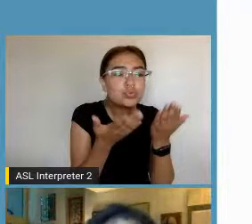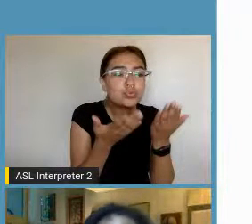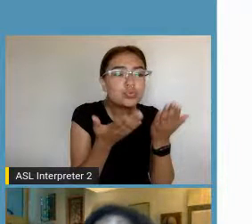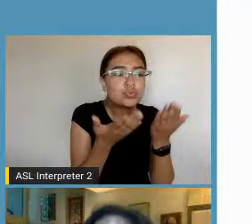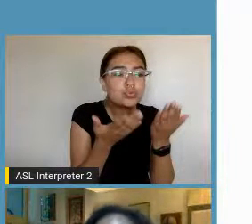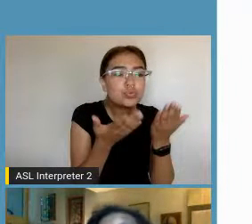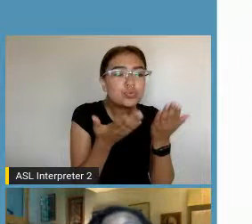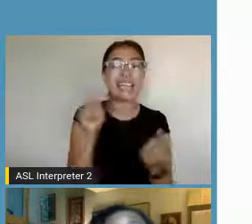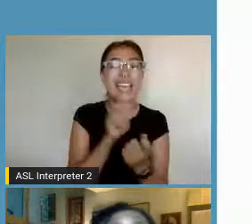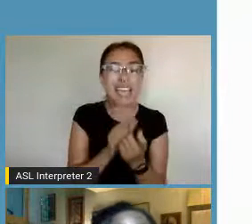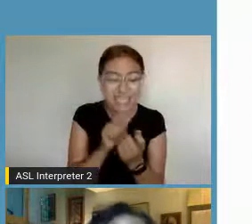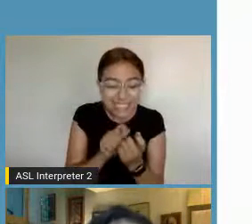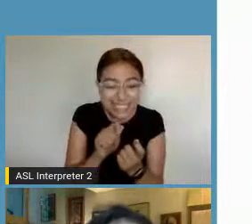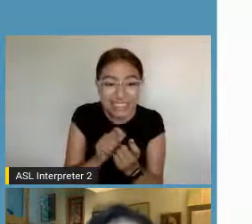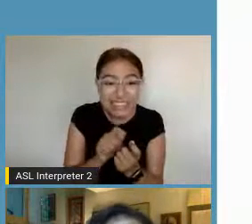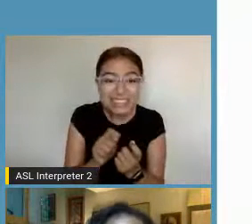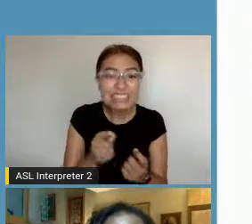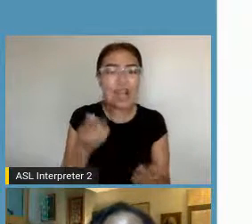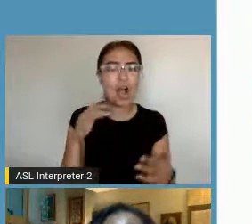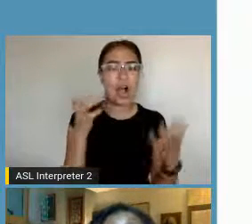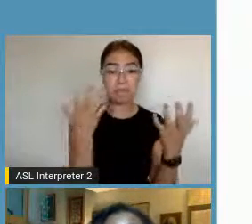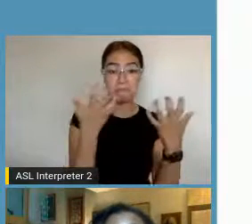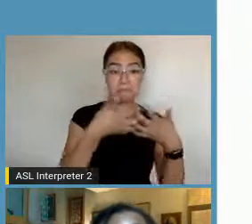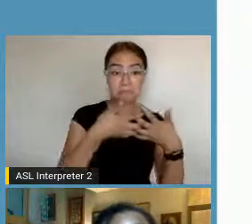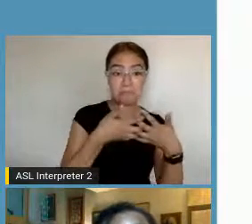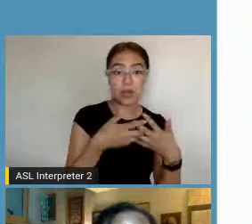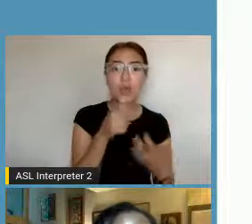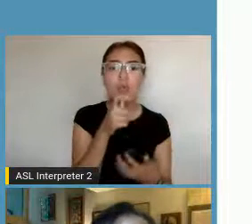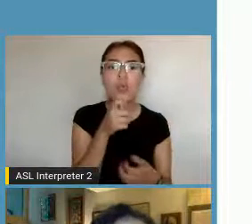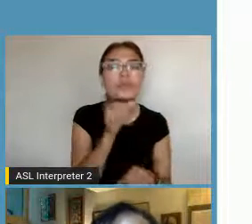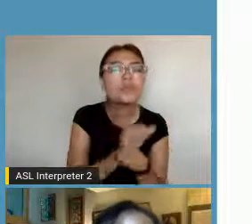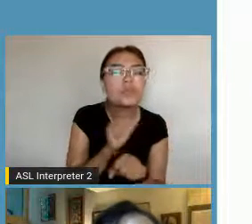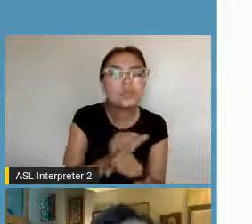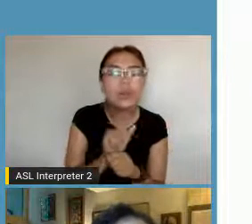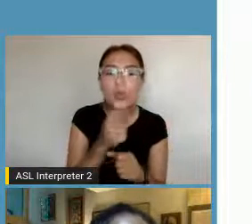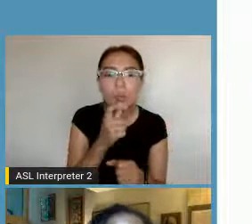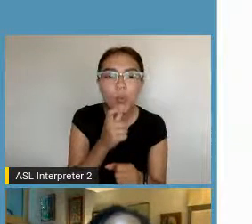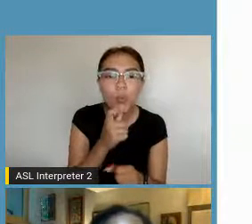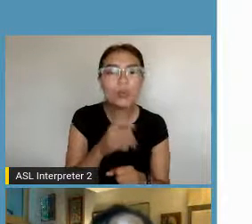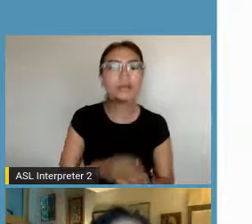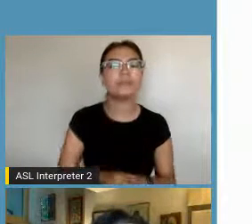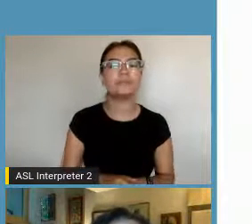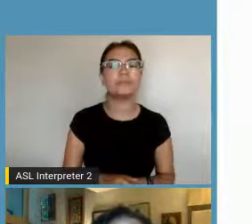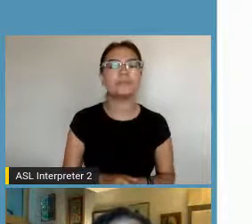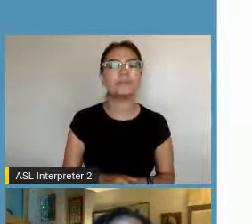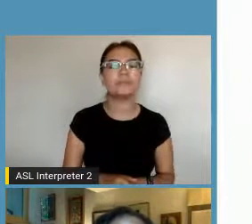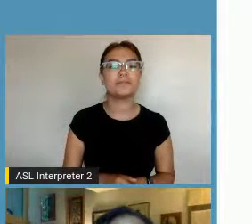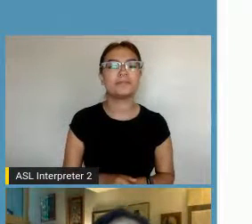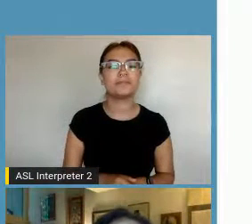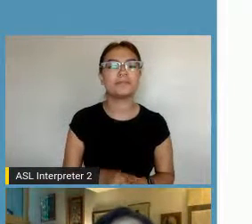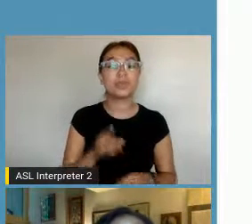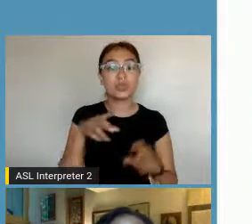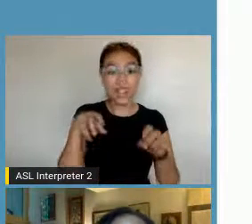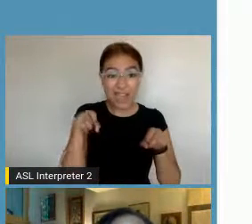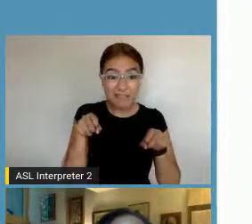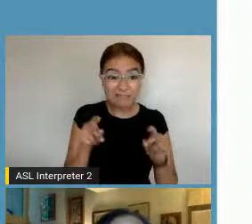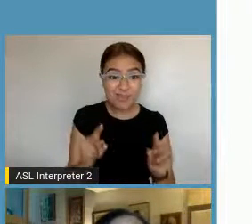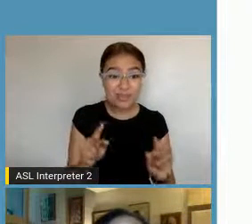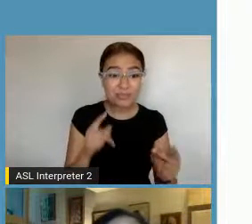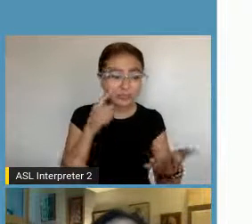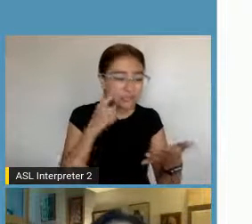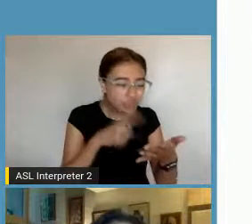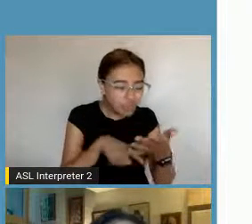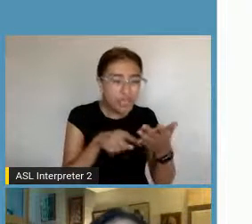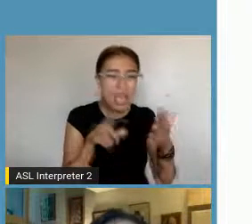Is it calibrated? Who's going to do the work? Have you had the opportunity to review your images for quality? You